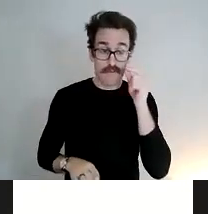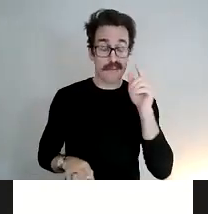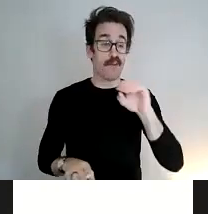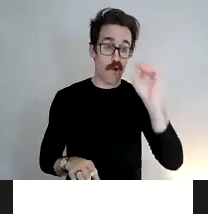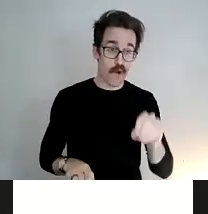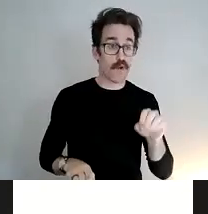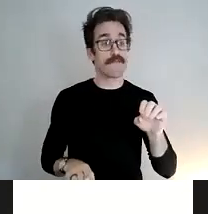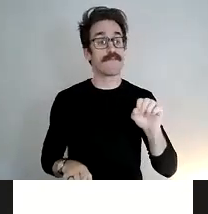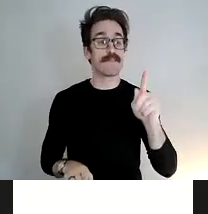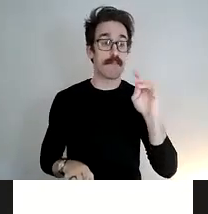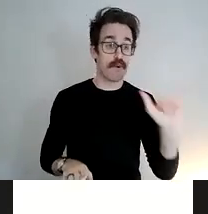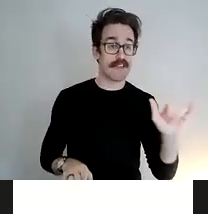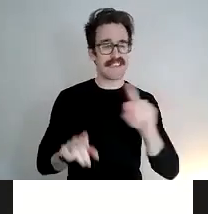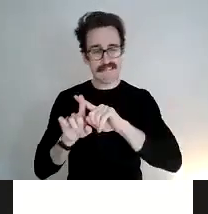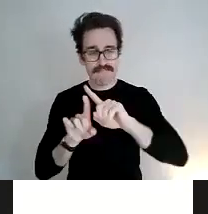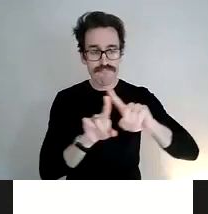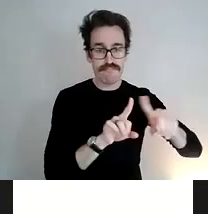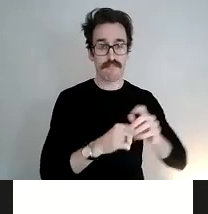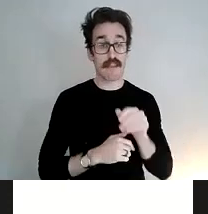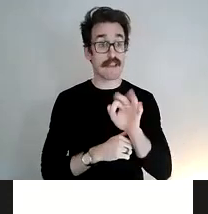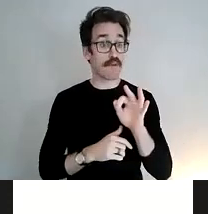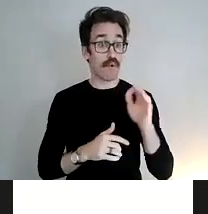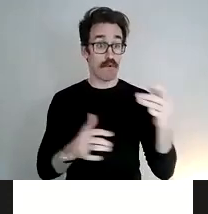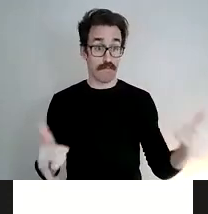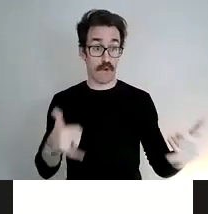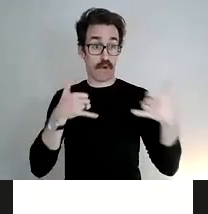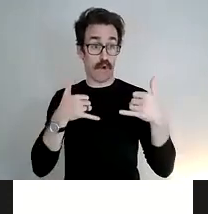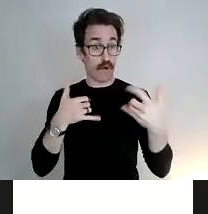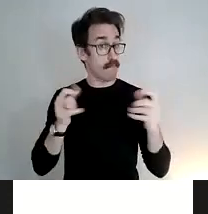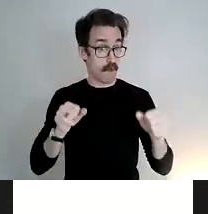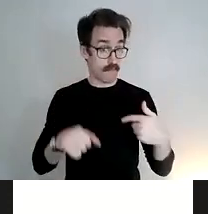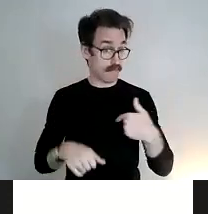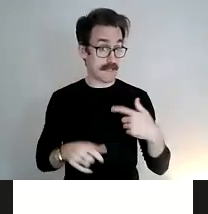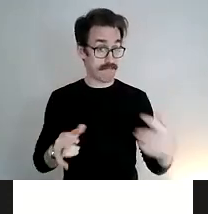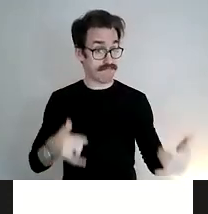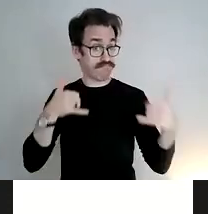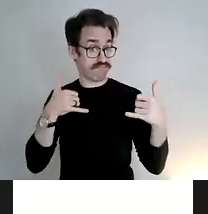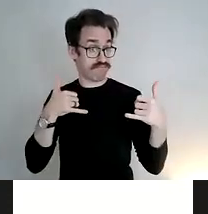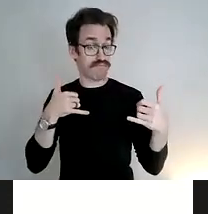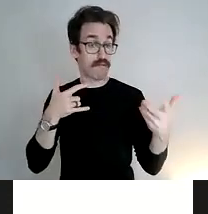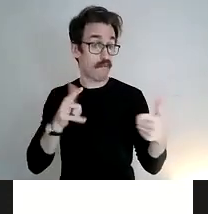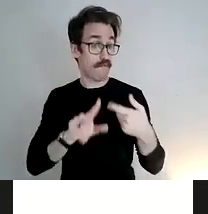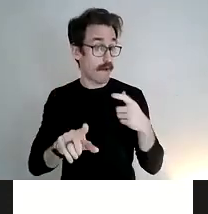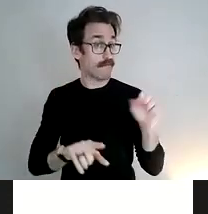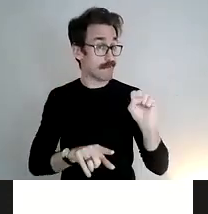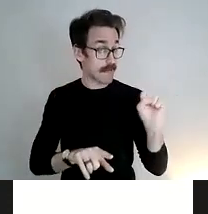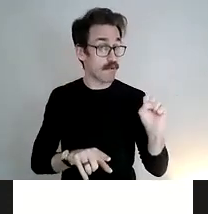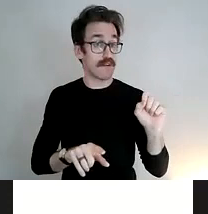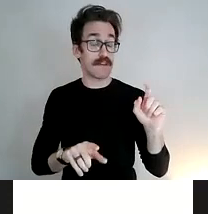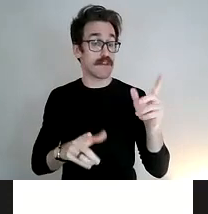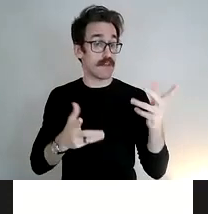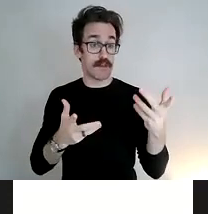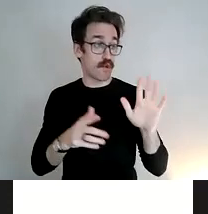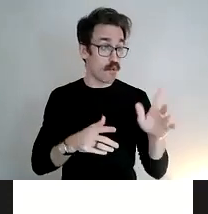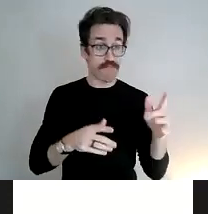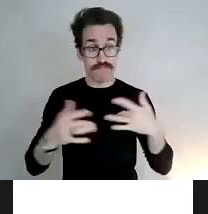But basically, when you call our office, you could be speaking to me, and you might be calling from Sudbury, and I might talk to you about the concerns you have